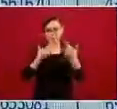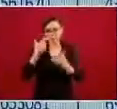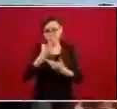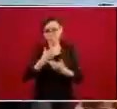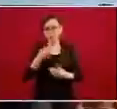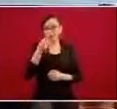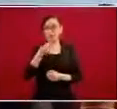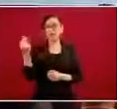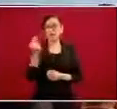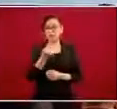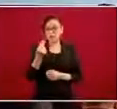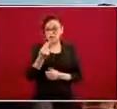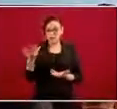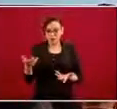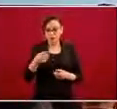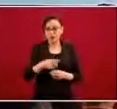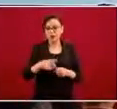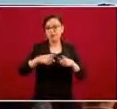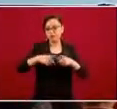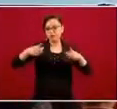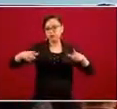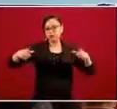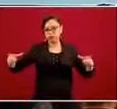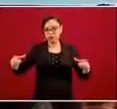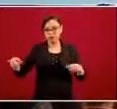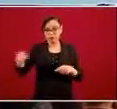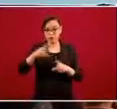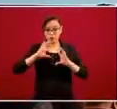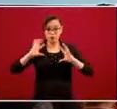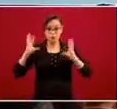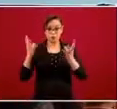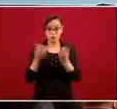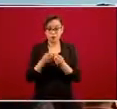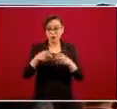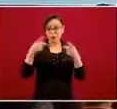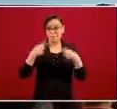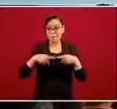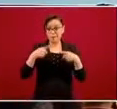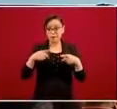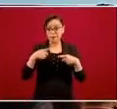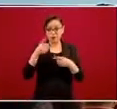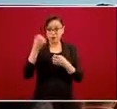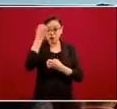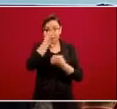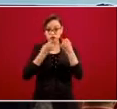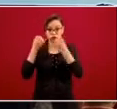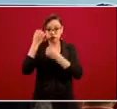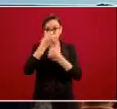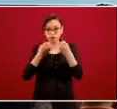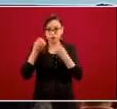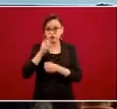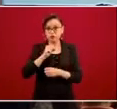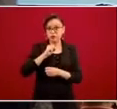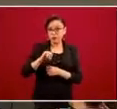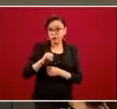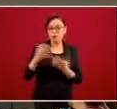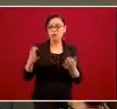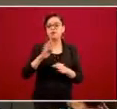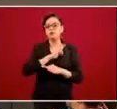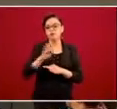the 475 monitoring units. So we wanted to expand all of those cases